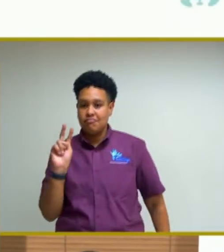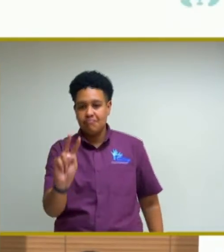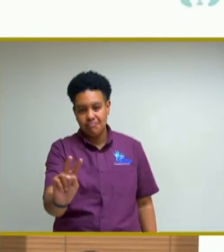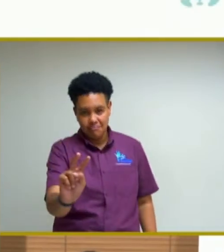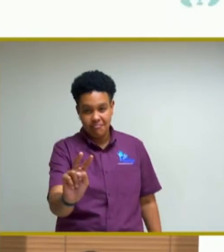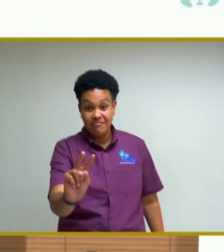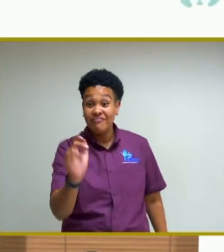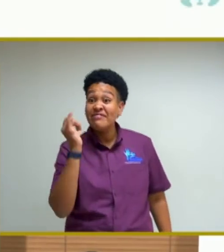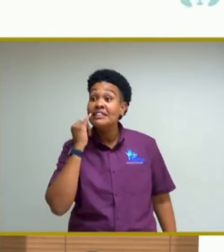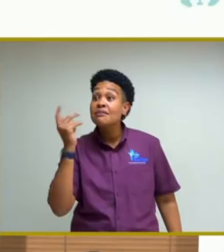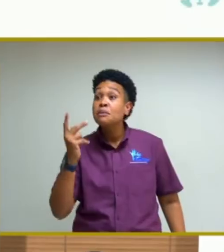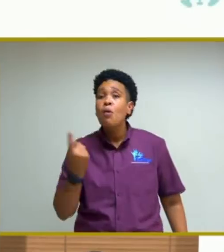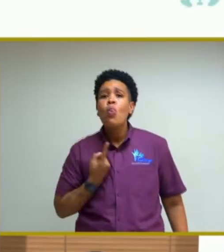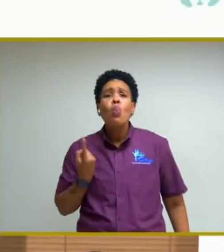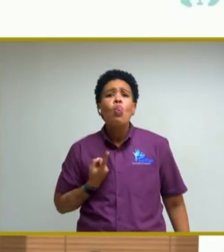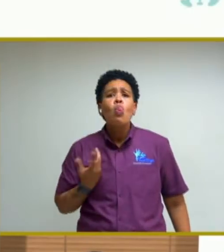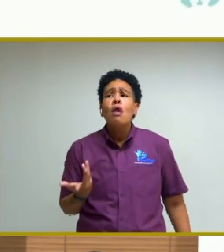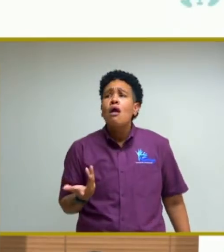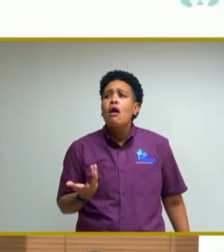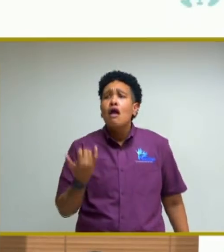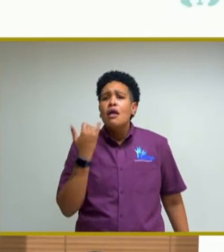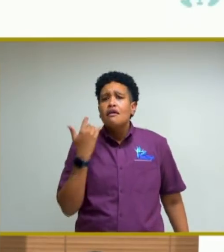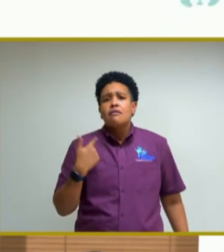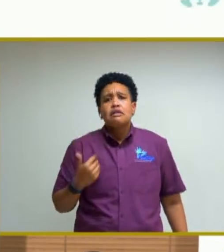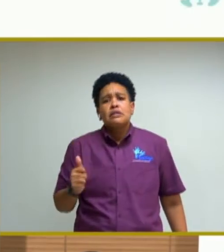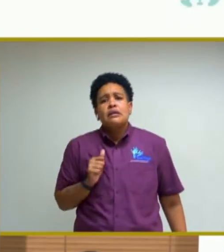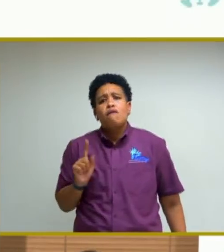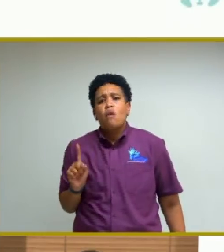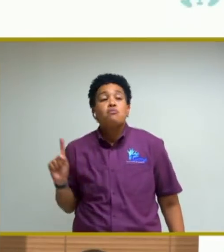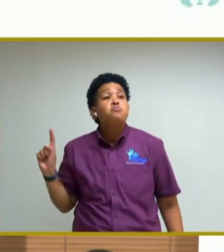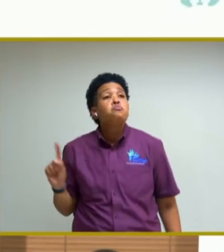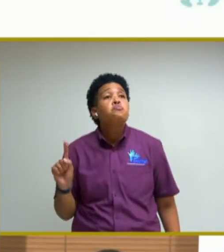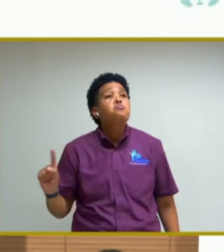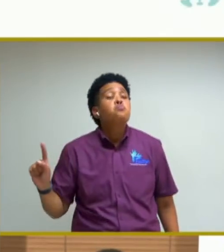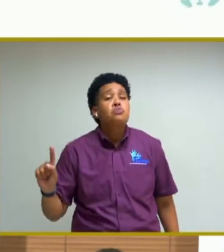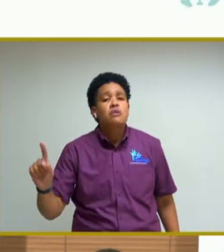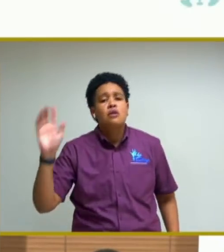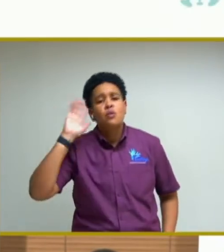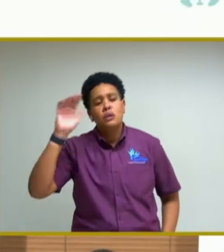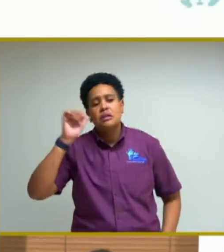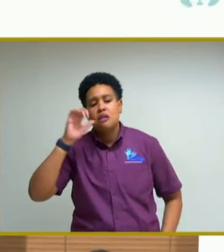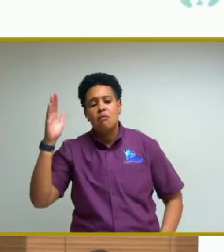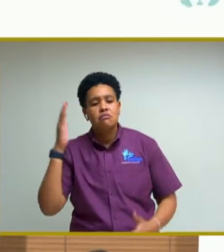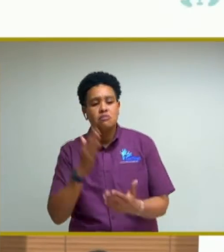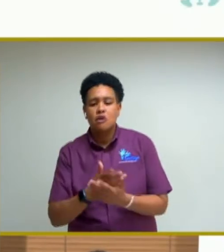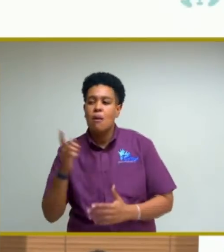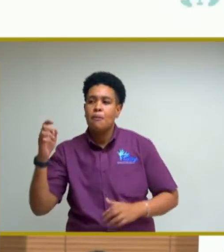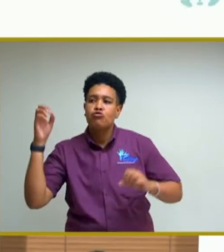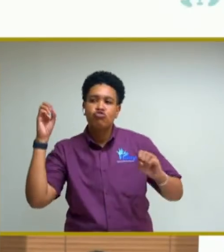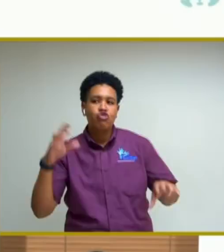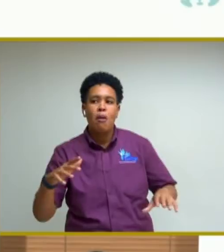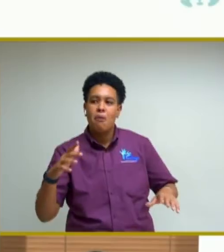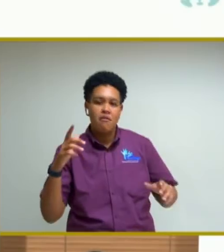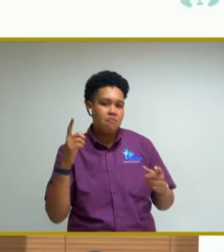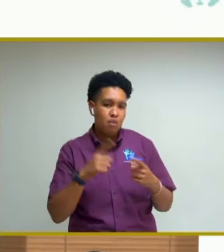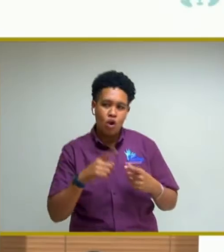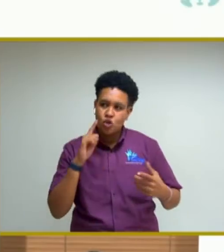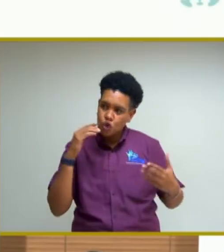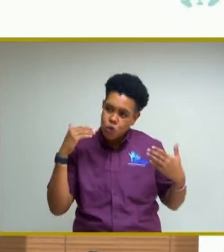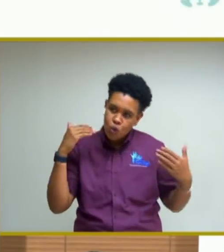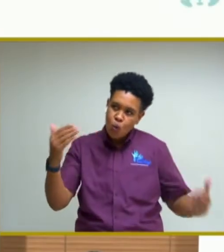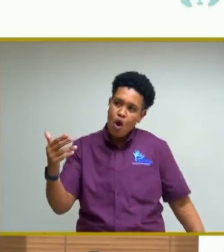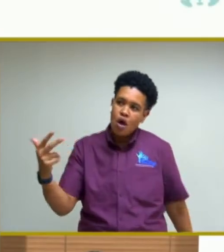persons are alone, if they have taken themselves, they will not stop at the drop-off point. They will just proceed